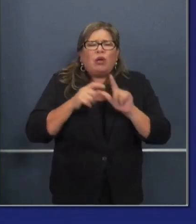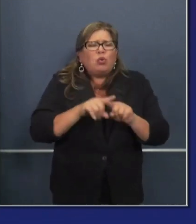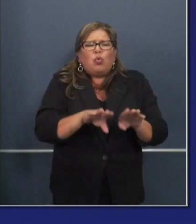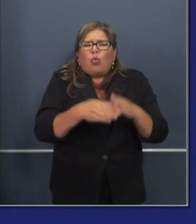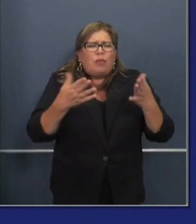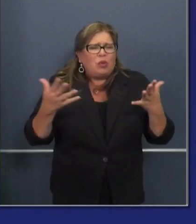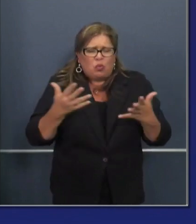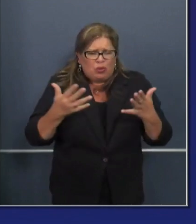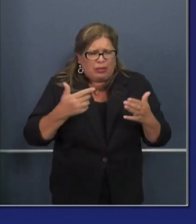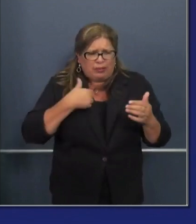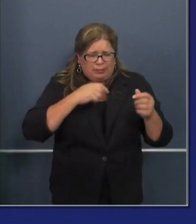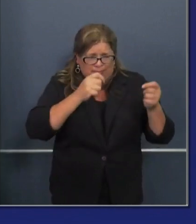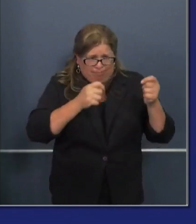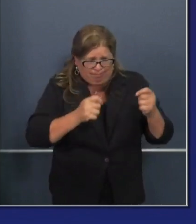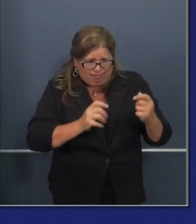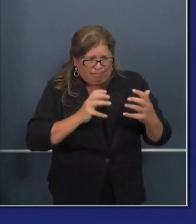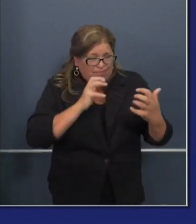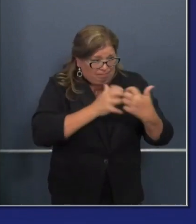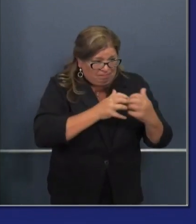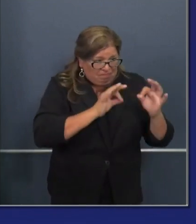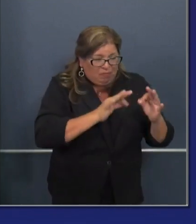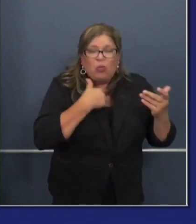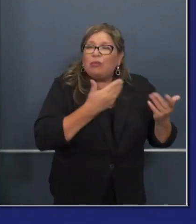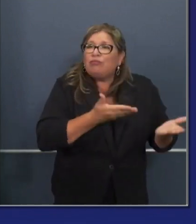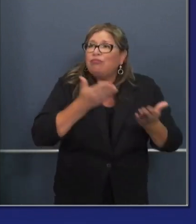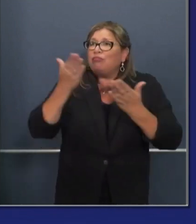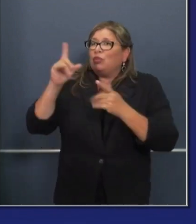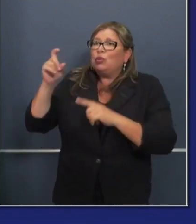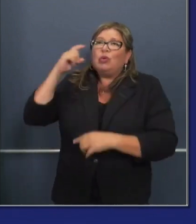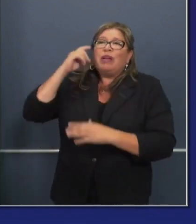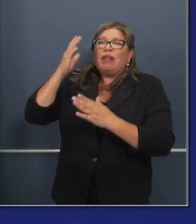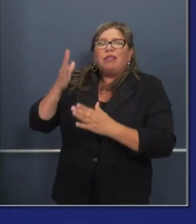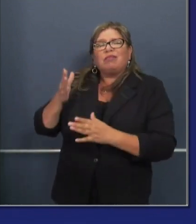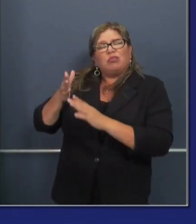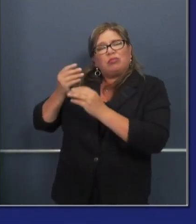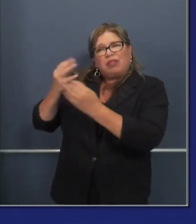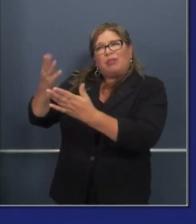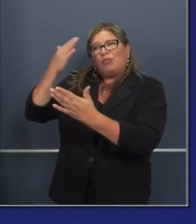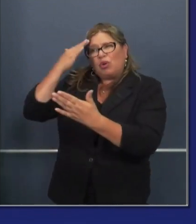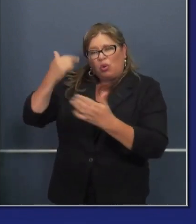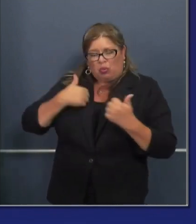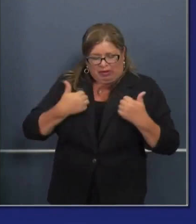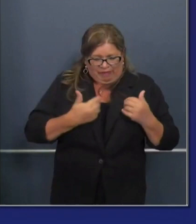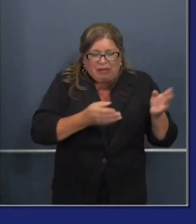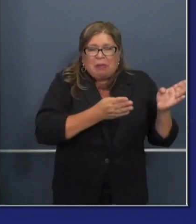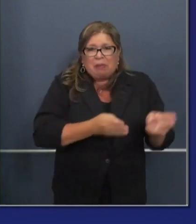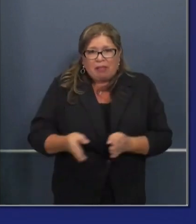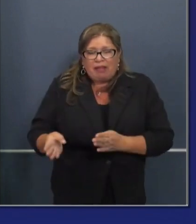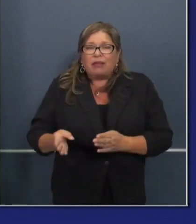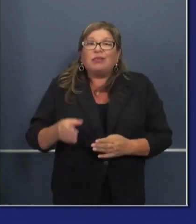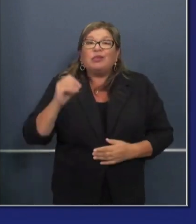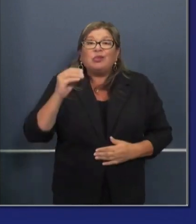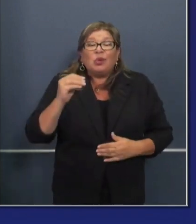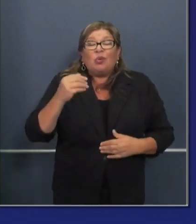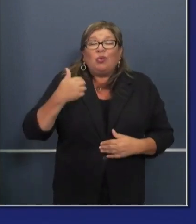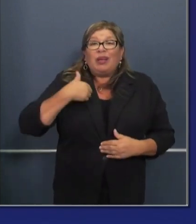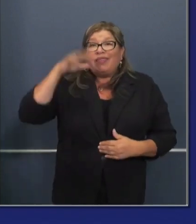implemented their protocols and procedures through that attestation process that, again, is available online at